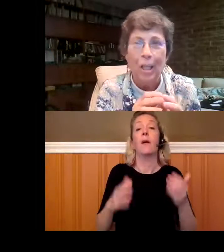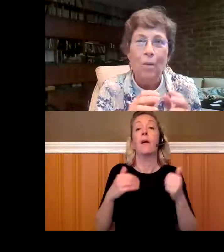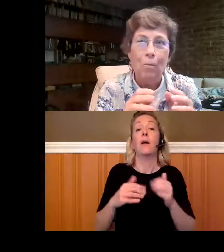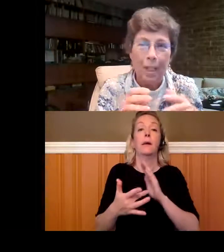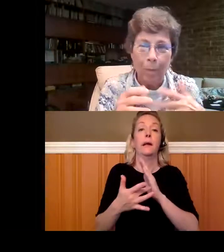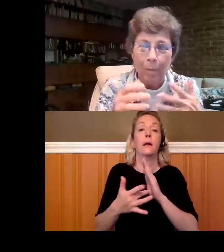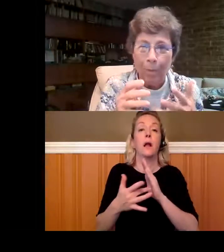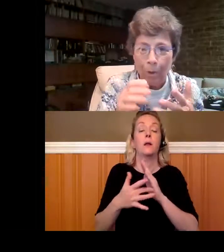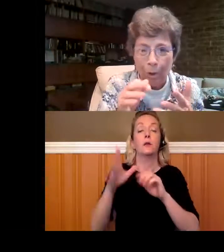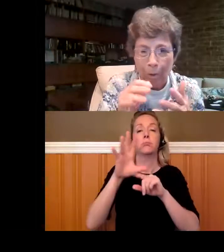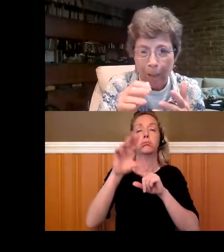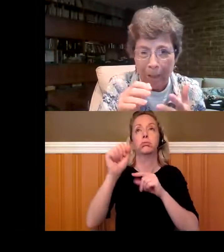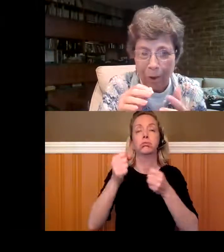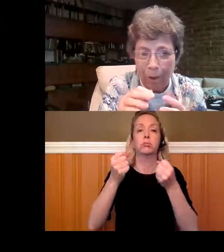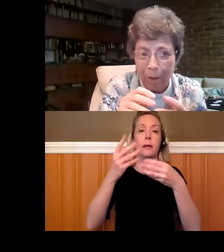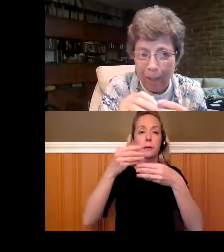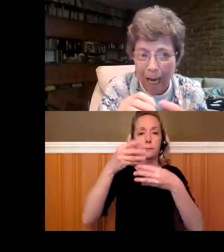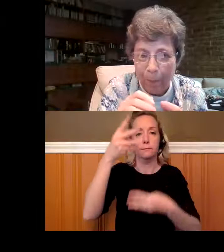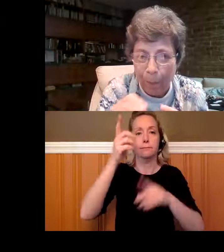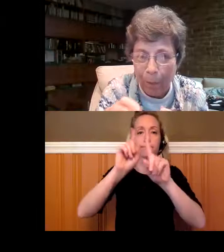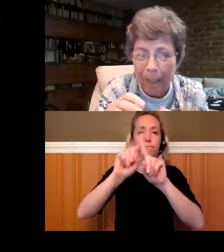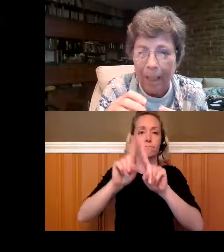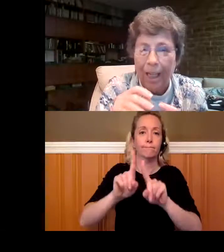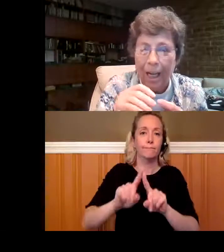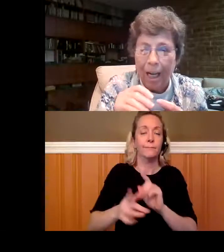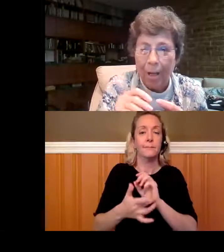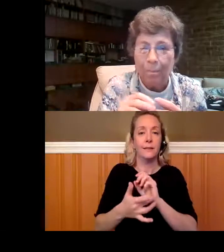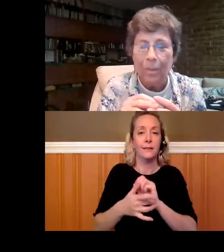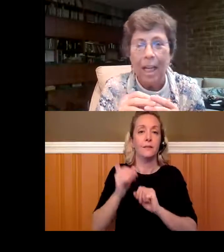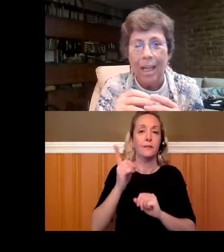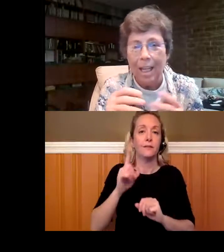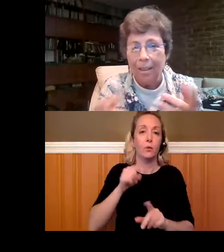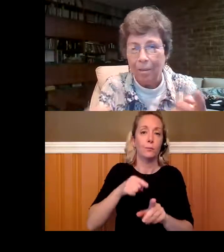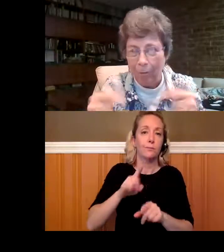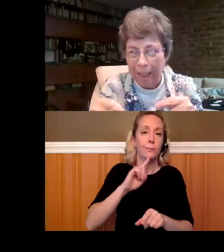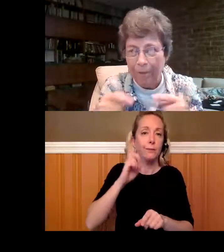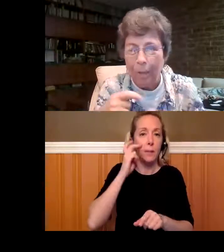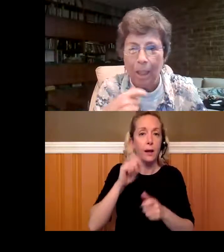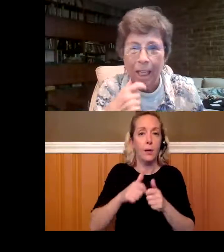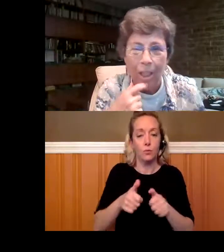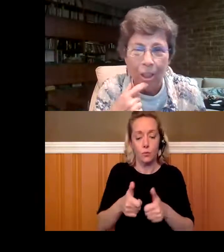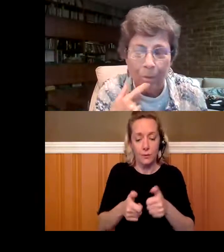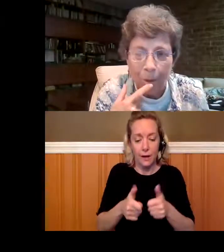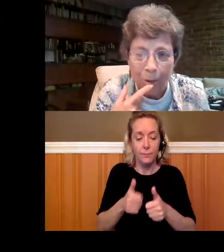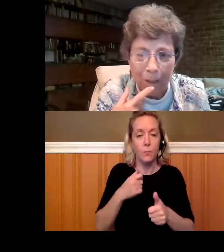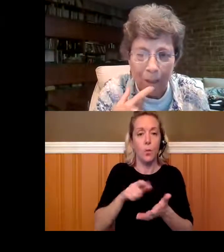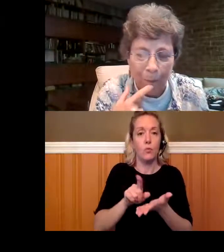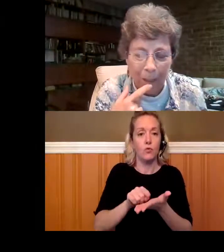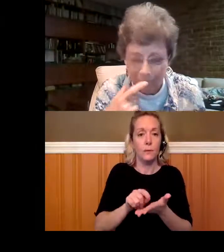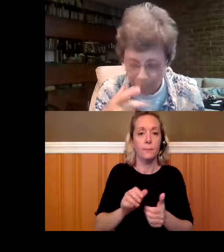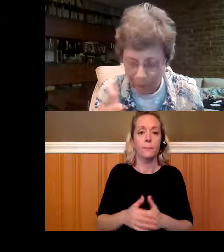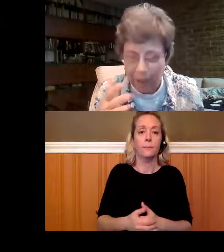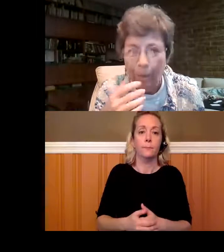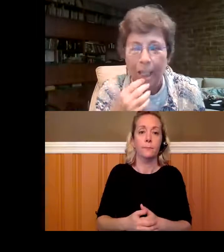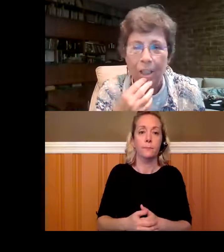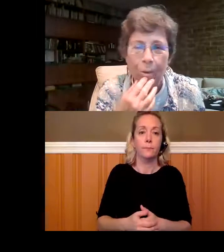deafblind people to type or print and then receive the communication through the written